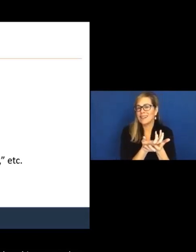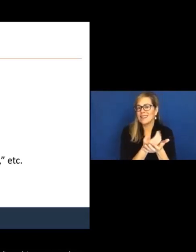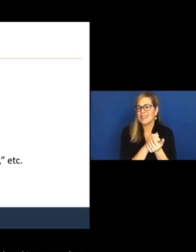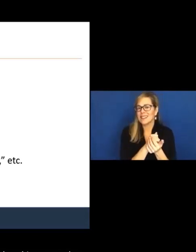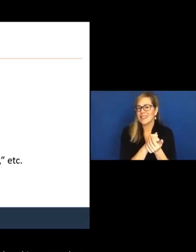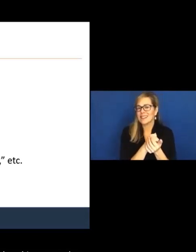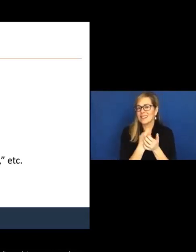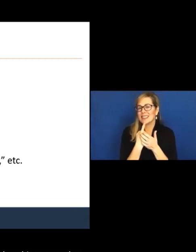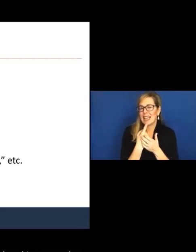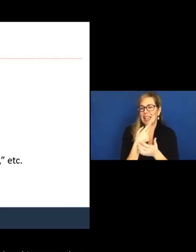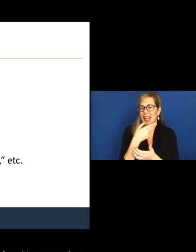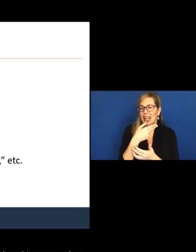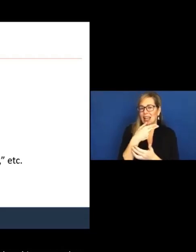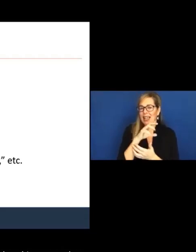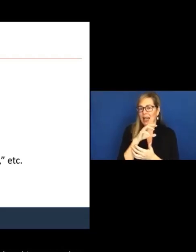parking.